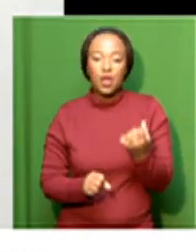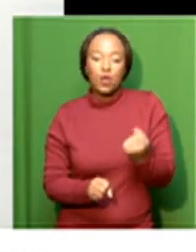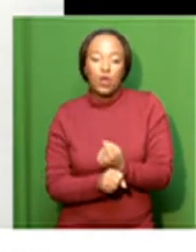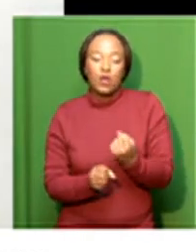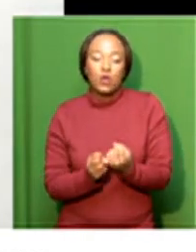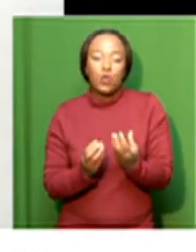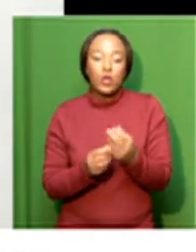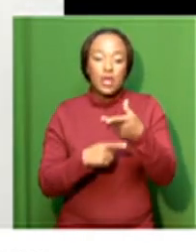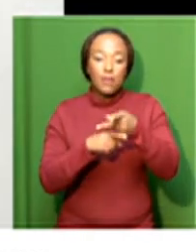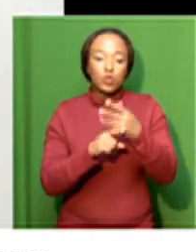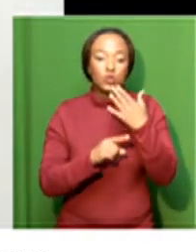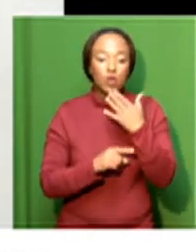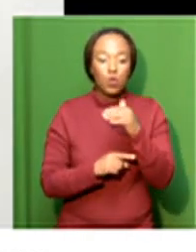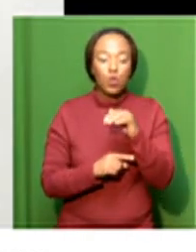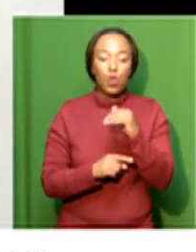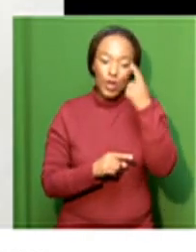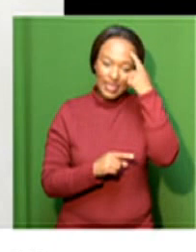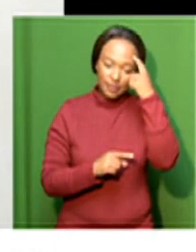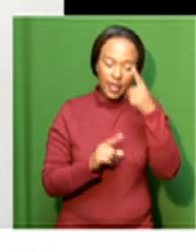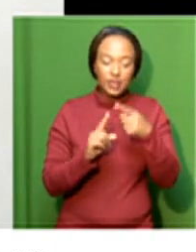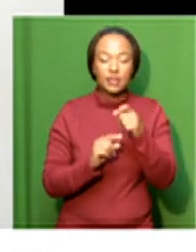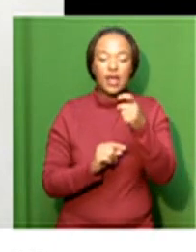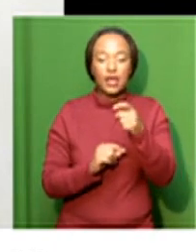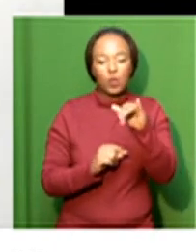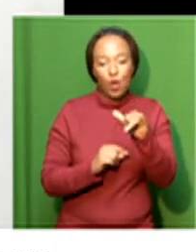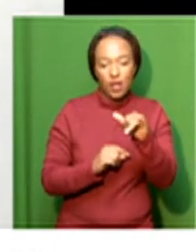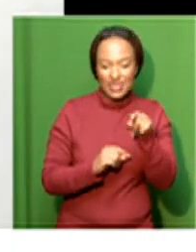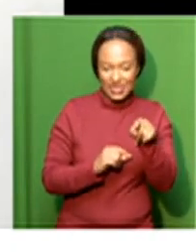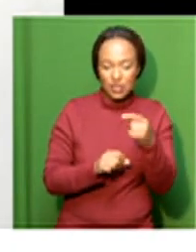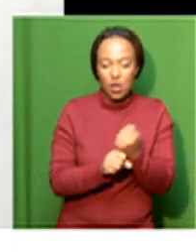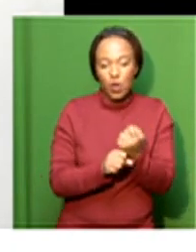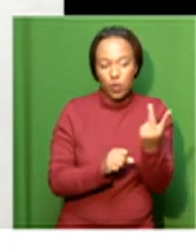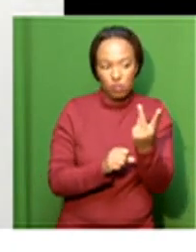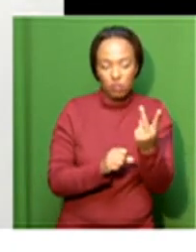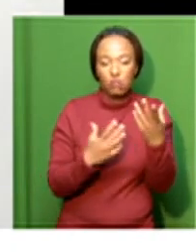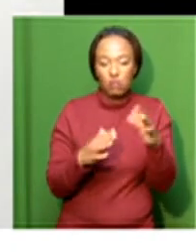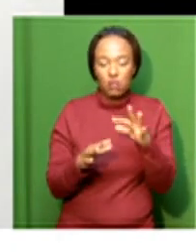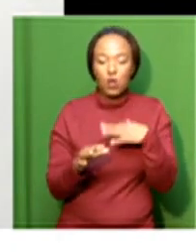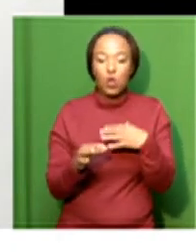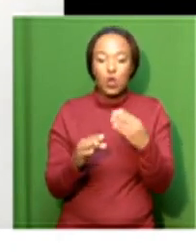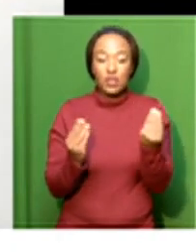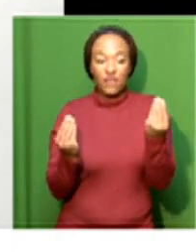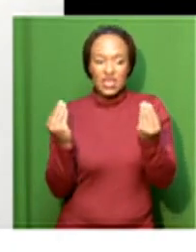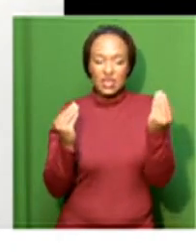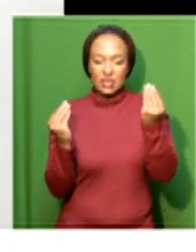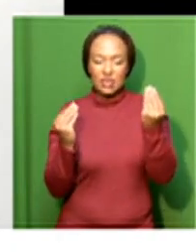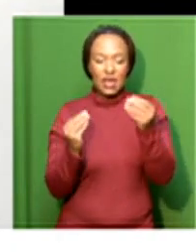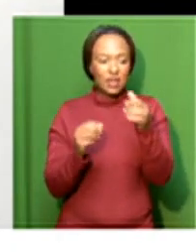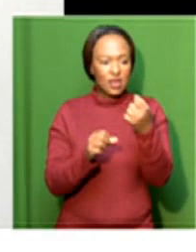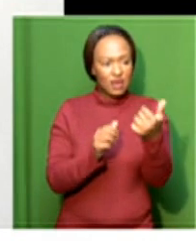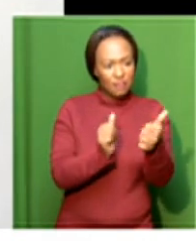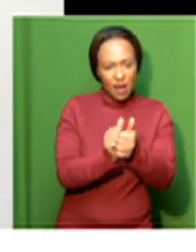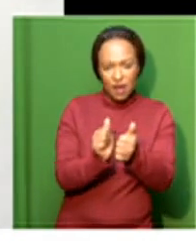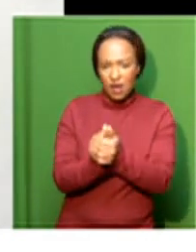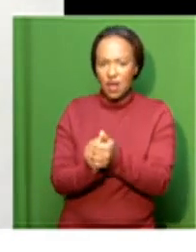close producers, which was Suspect and XYs. And then in terms of the features, there's a lot of guys. There's Doggy